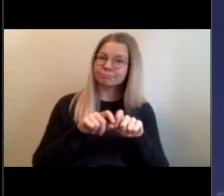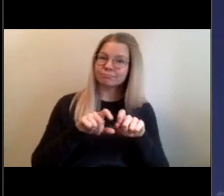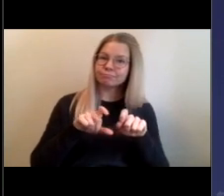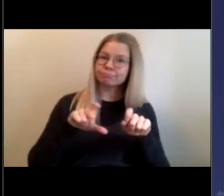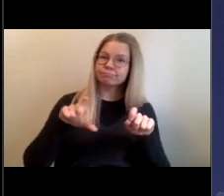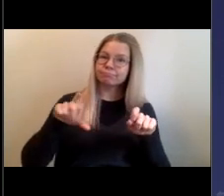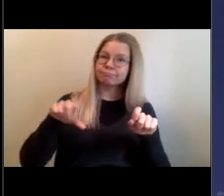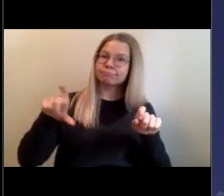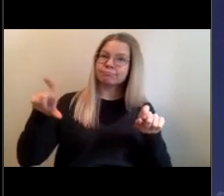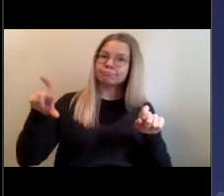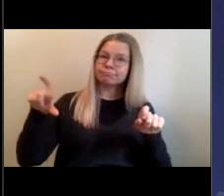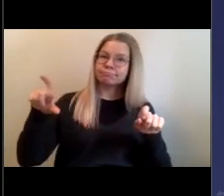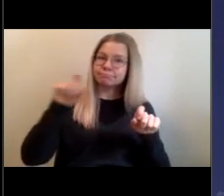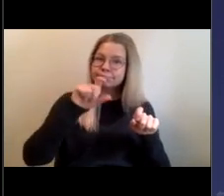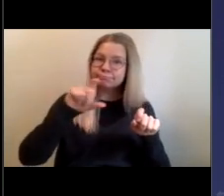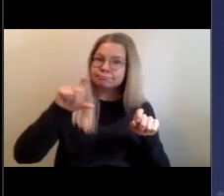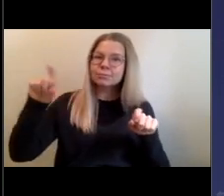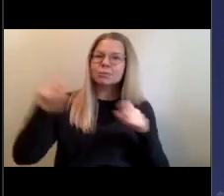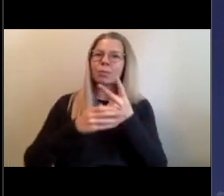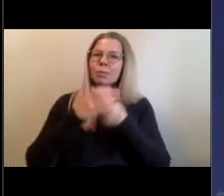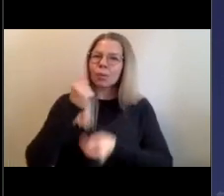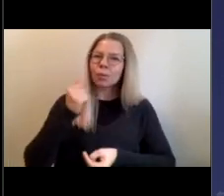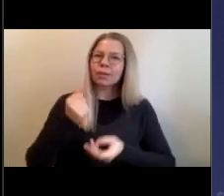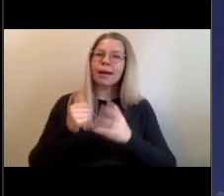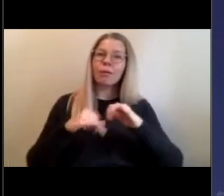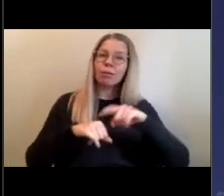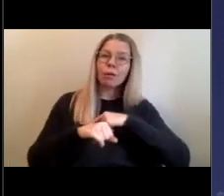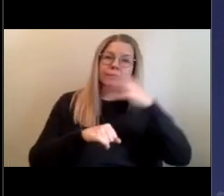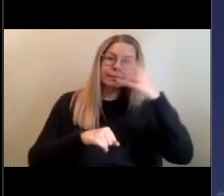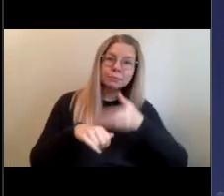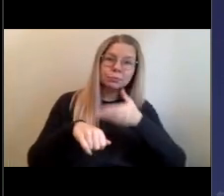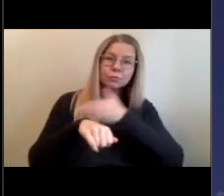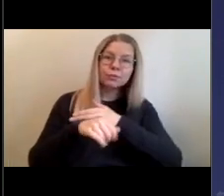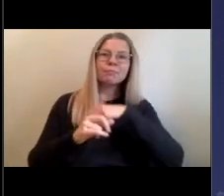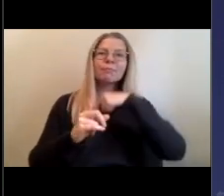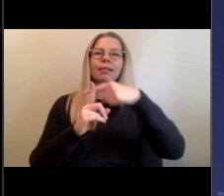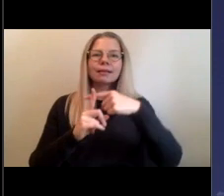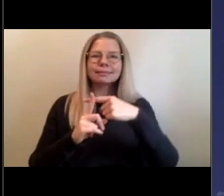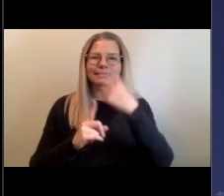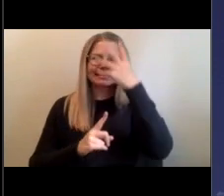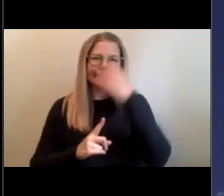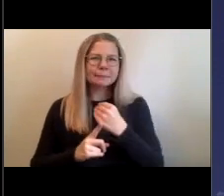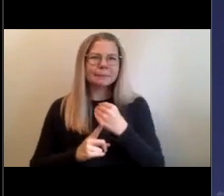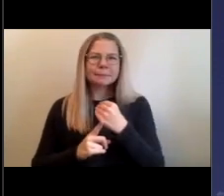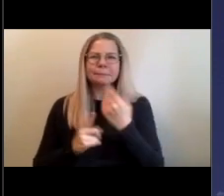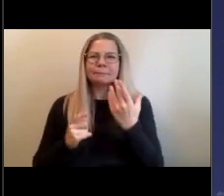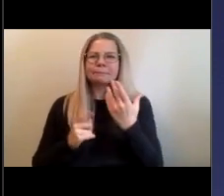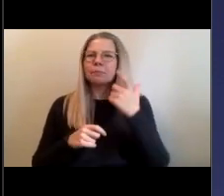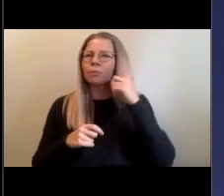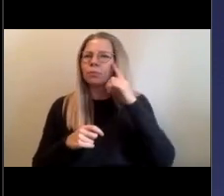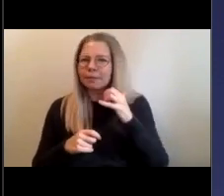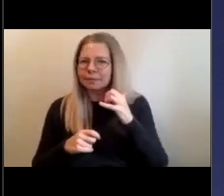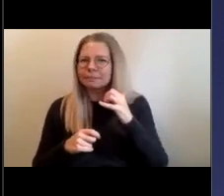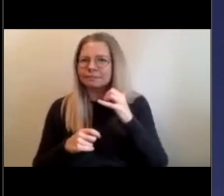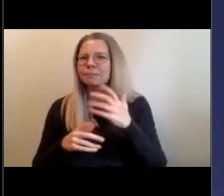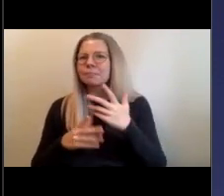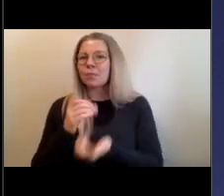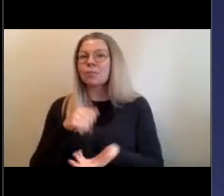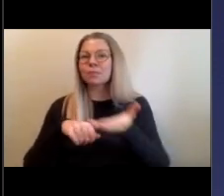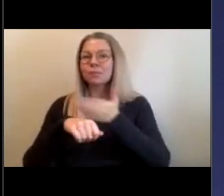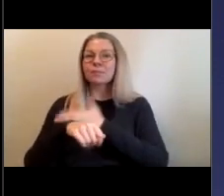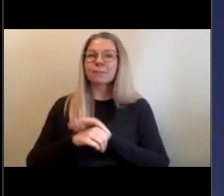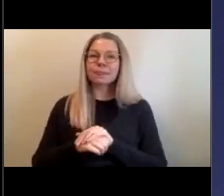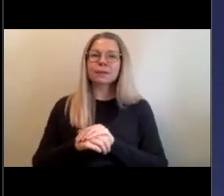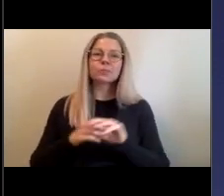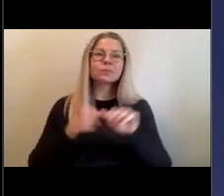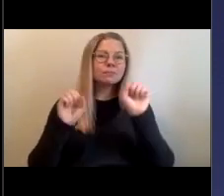But not only that, the structure and the architecture of the sleep is improved as well. So it is possible to get the sleep you need,